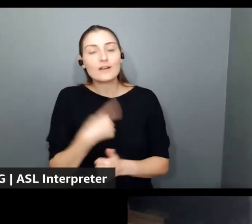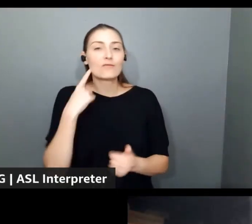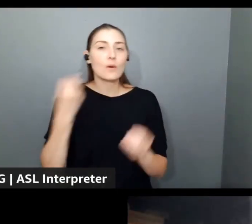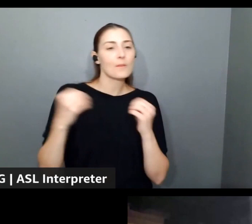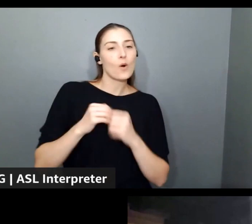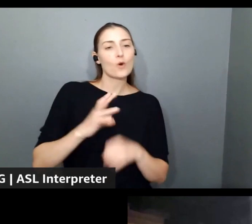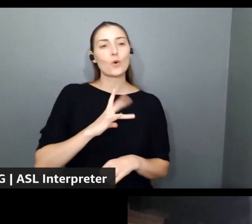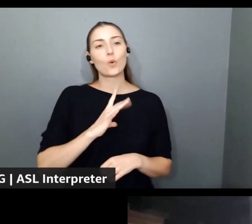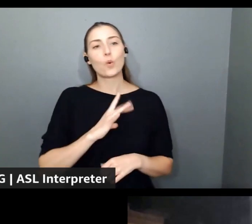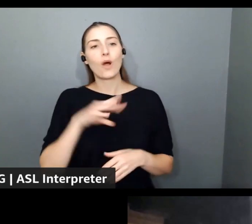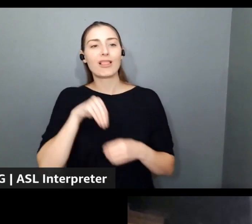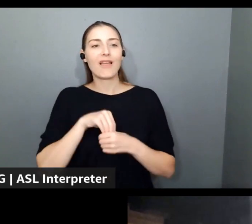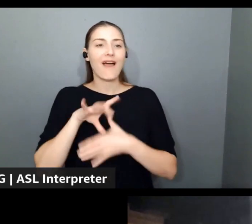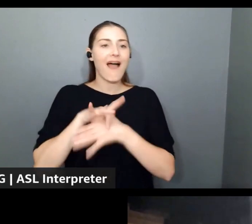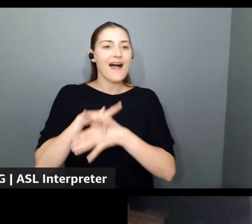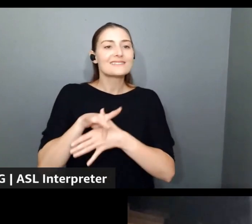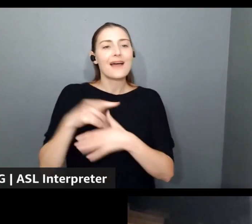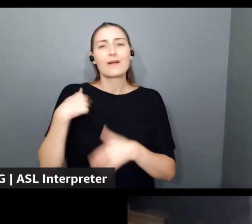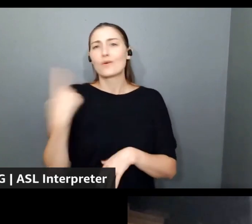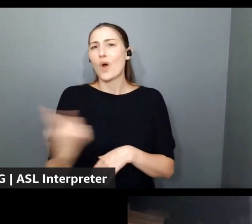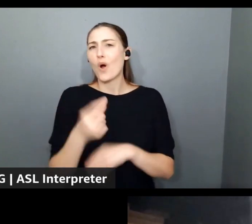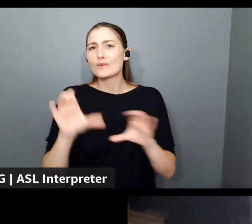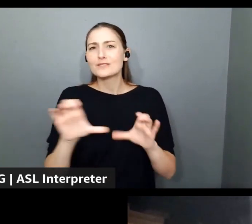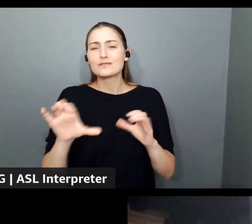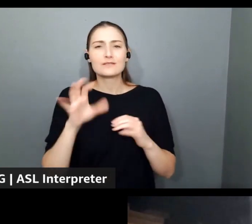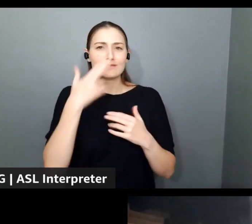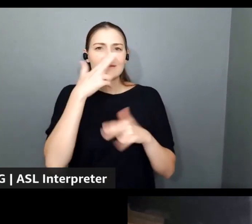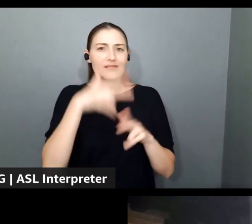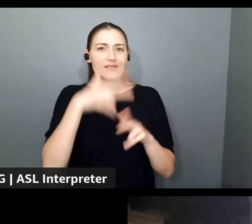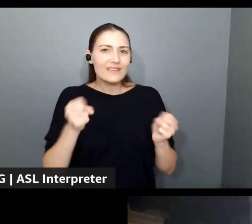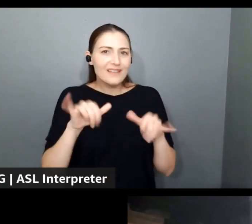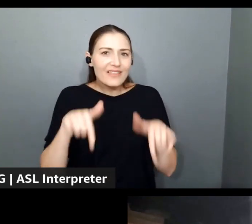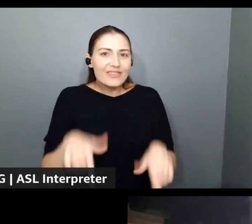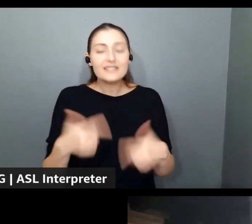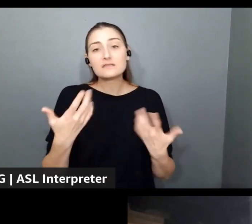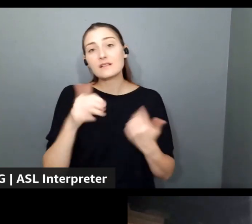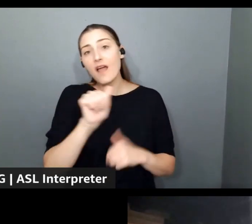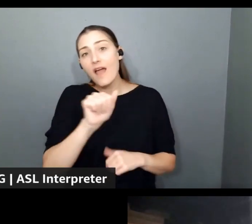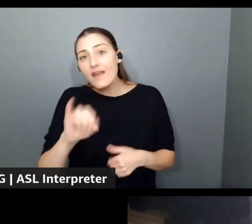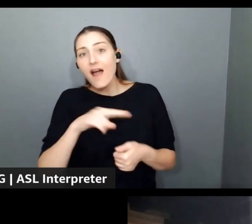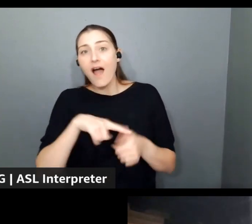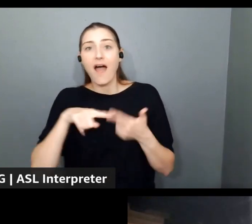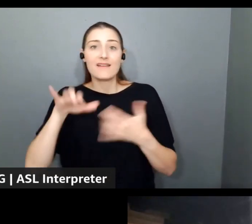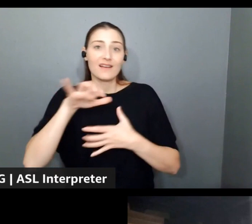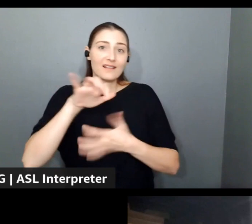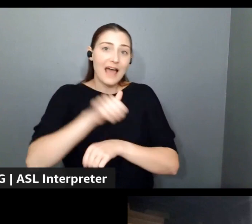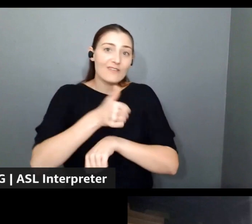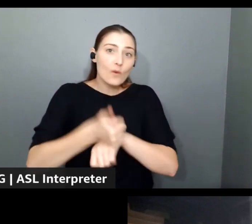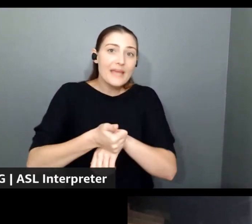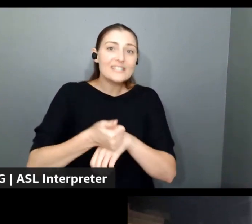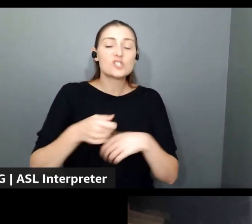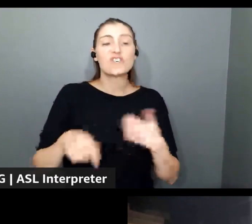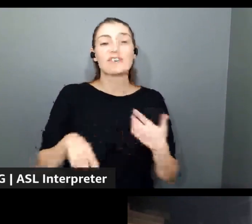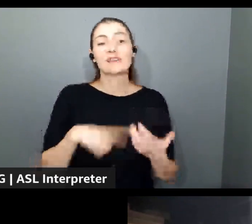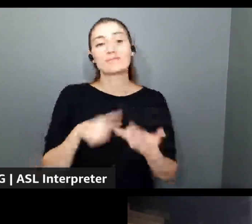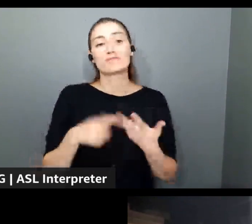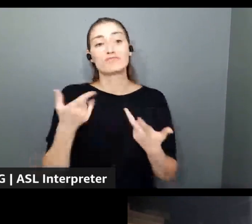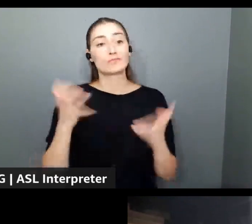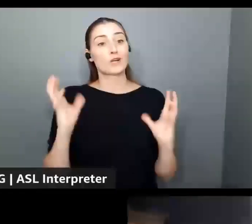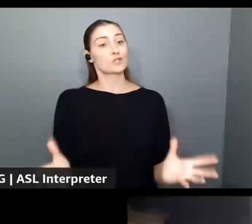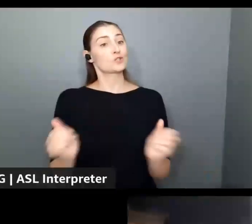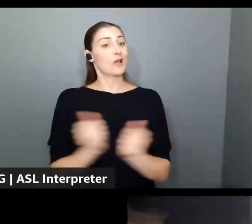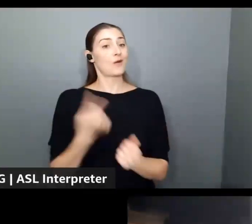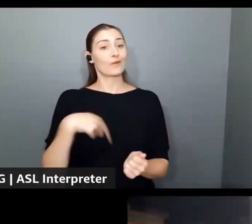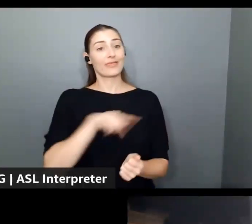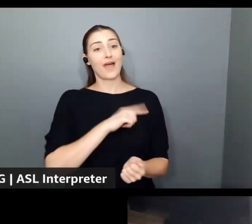We're always doing cool things like this. So if you want to learn about AI, if you want to learn about CloudFormation, or if you just want to talk to us, Julian